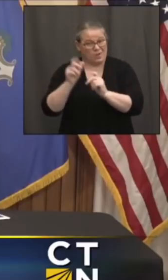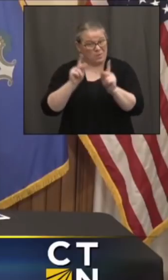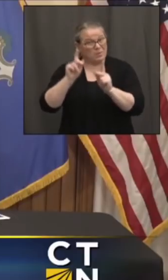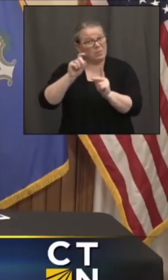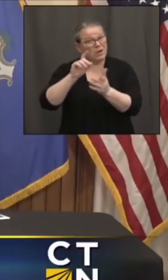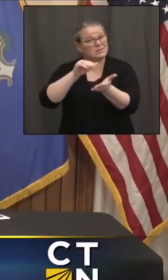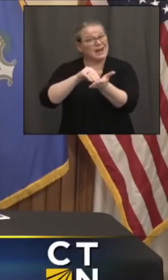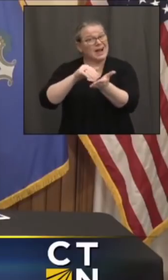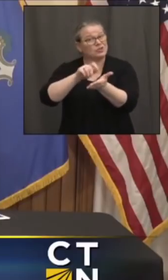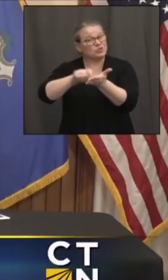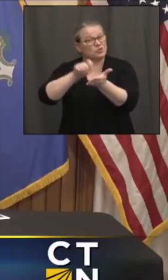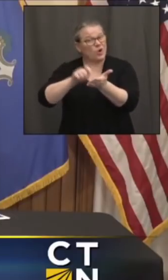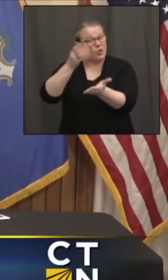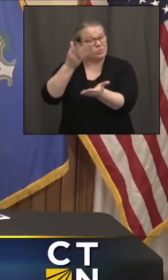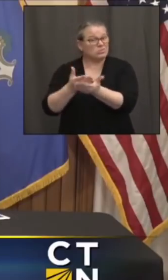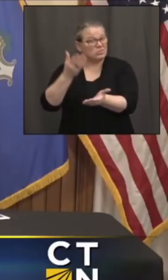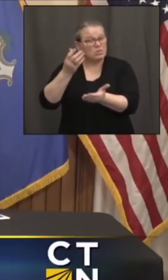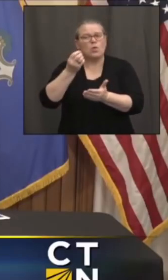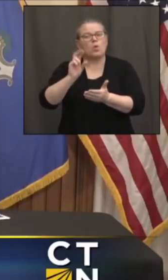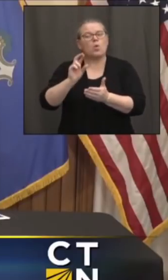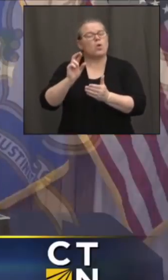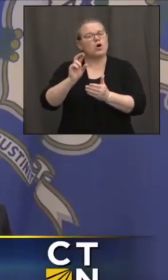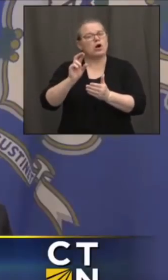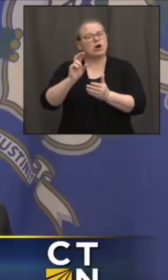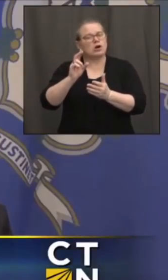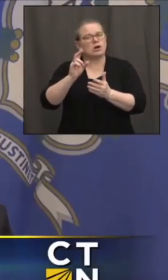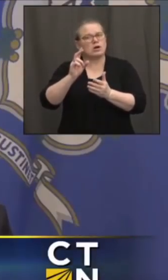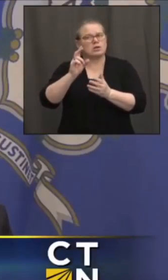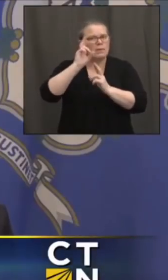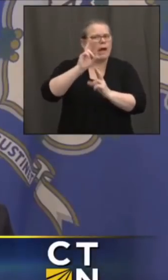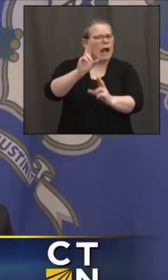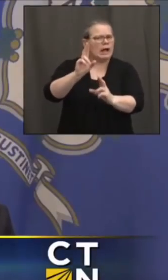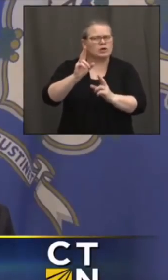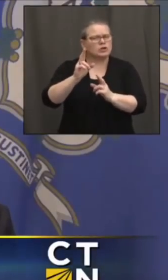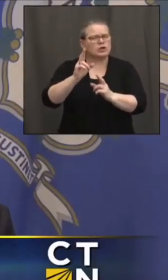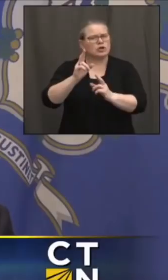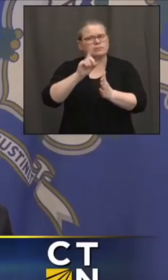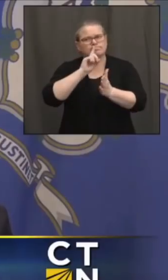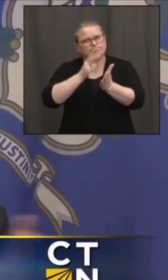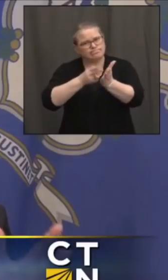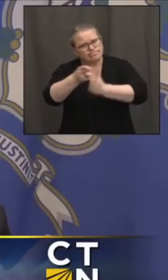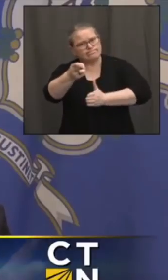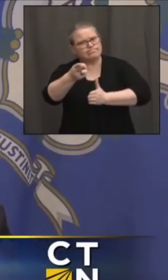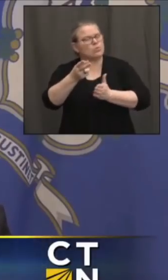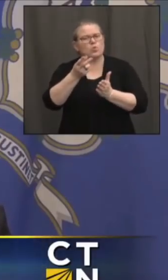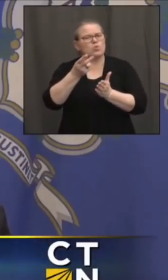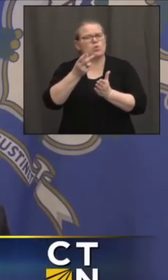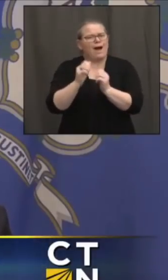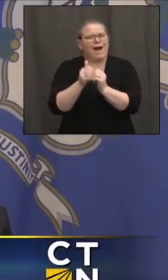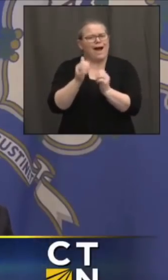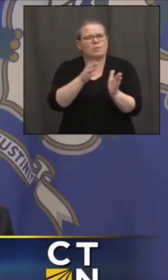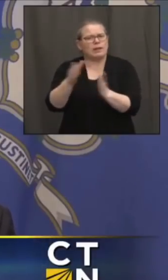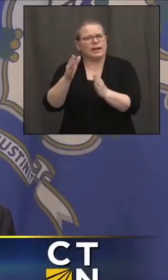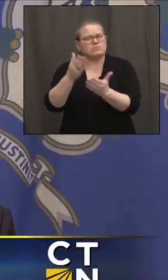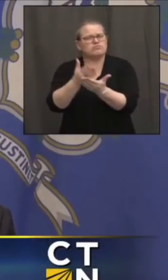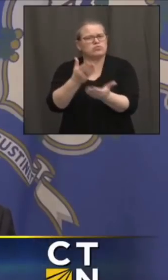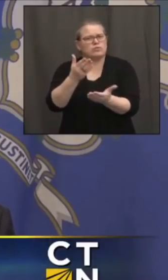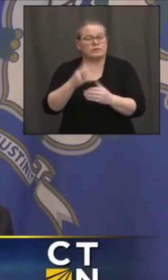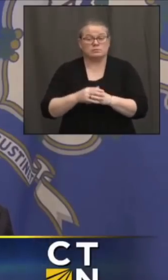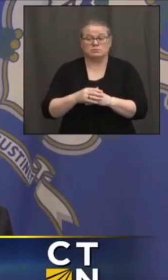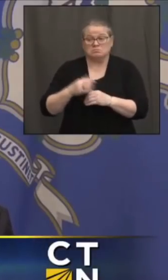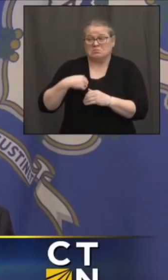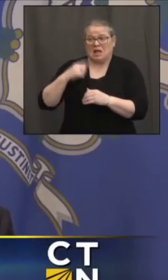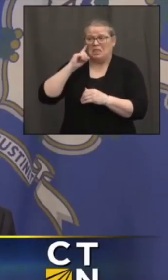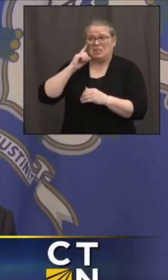wonder, will it be an honor system? I don't think it's an honor system, but I do think that you'll be able to set up an appointment at Hartford Health